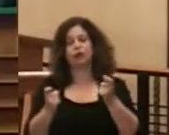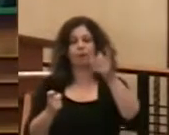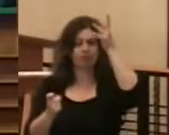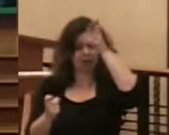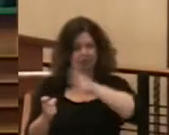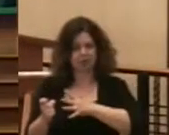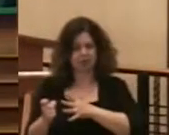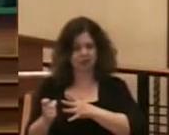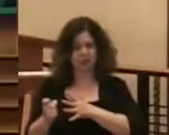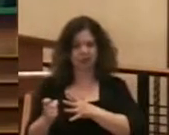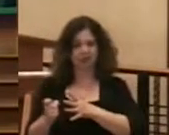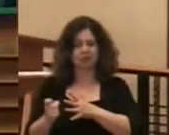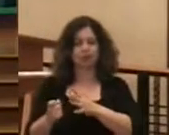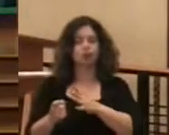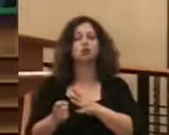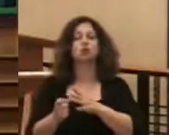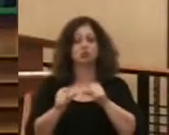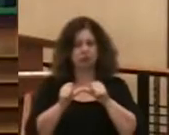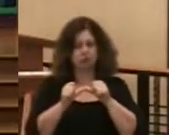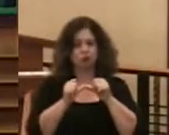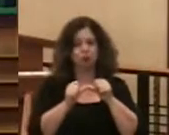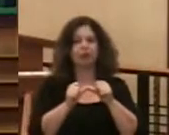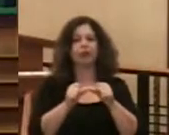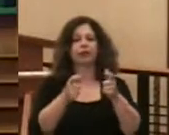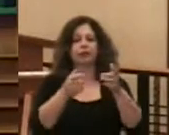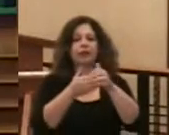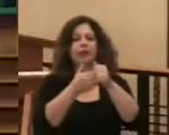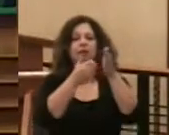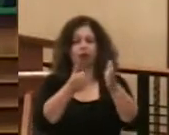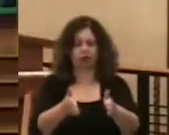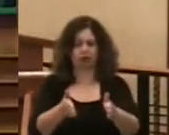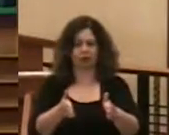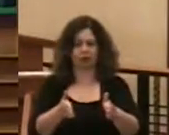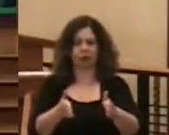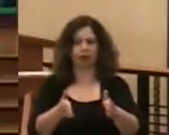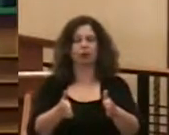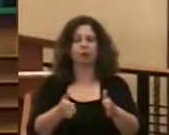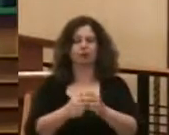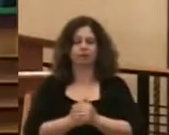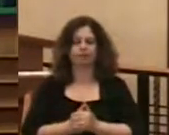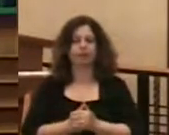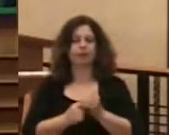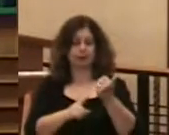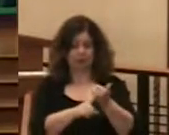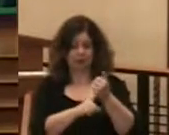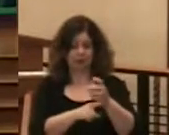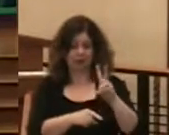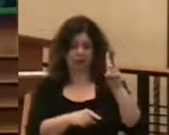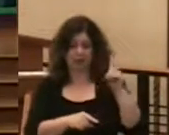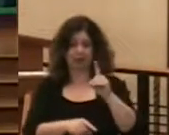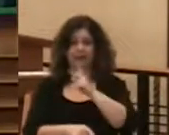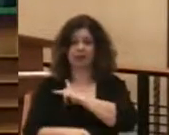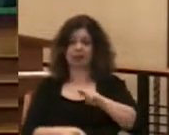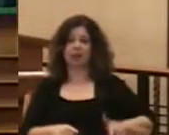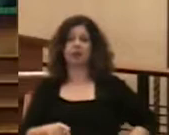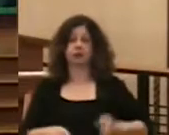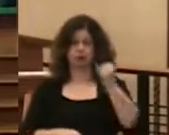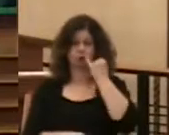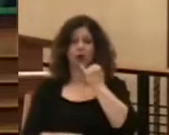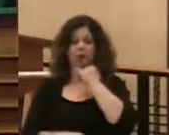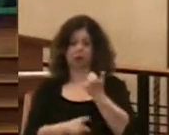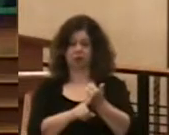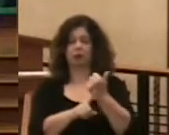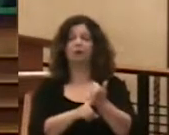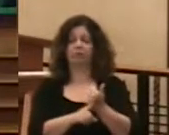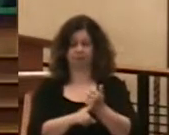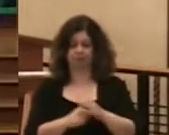to remain as leader of his people, the King of Israel. We do know